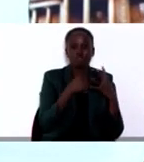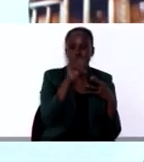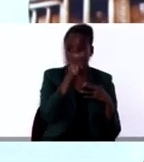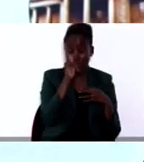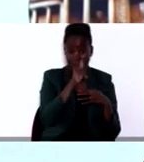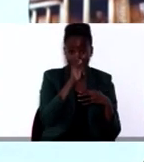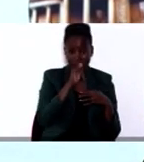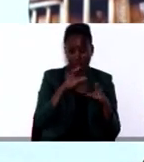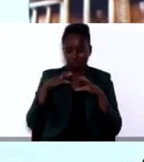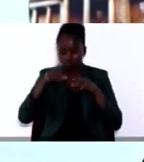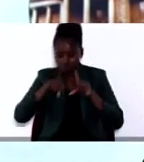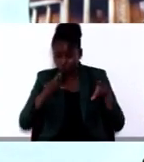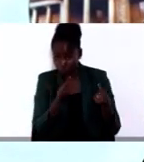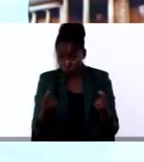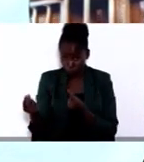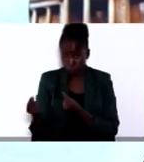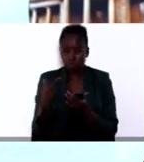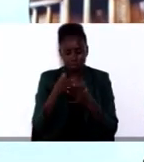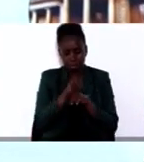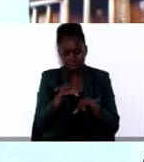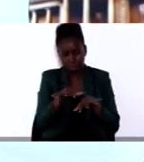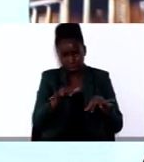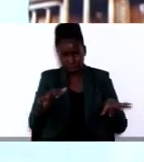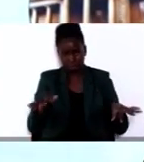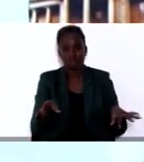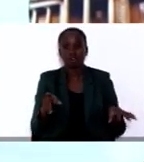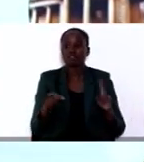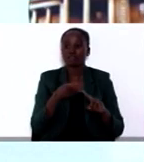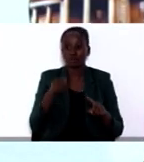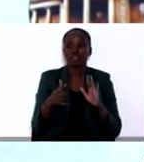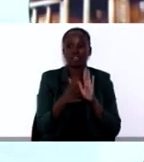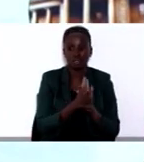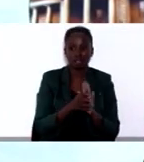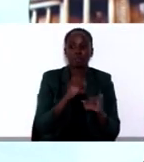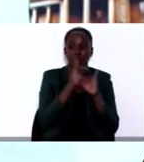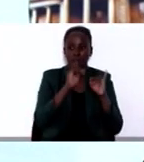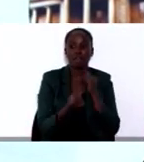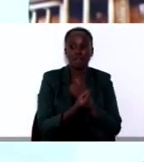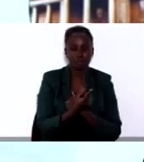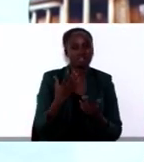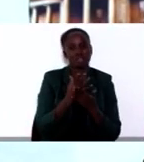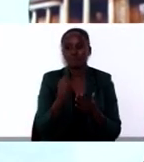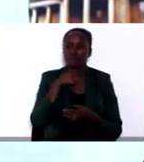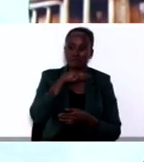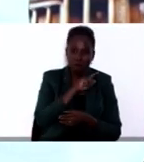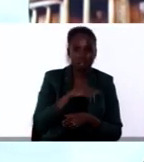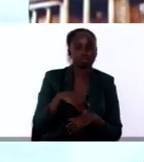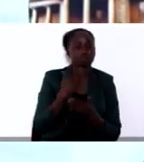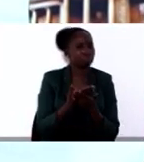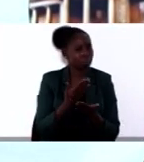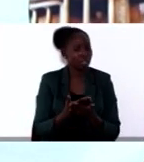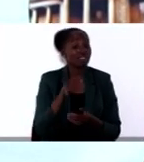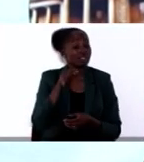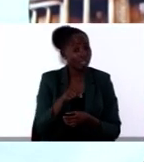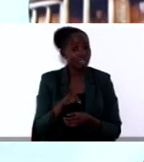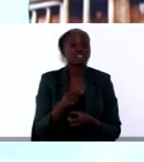has been escalating these medical legal claims. This is a criminal syndicate made up of